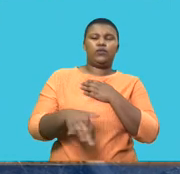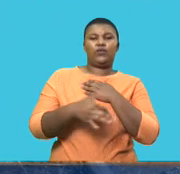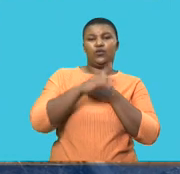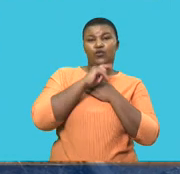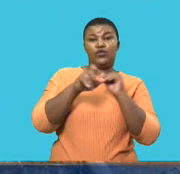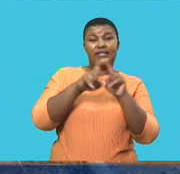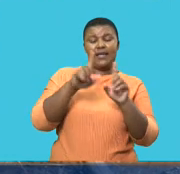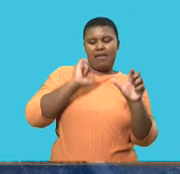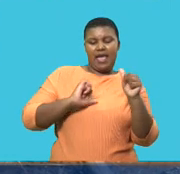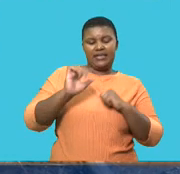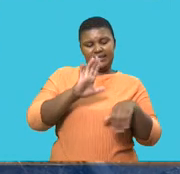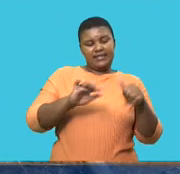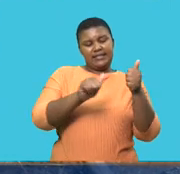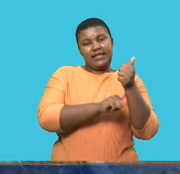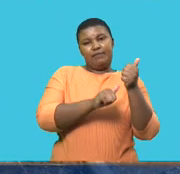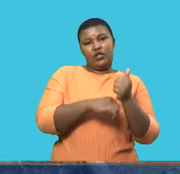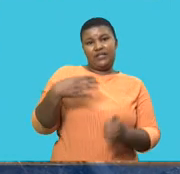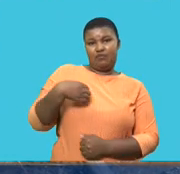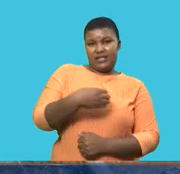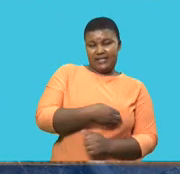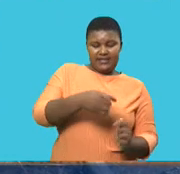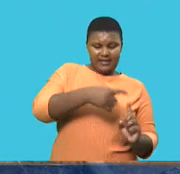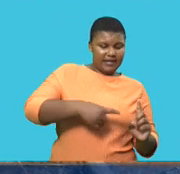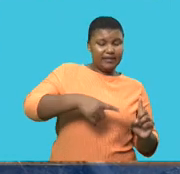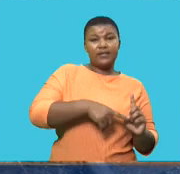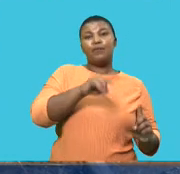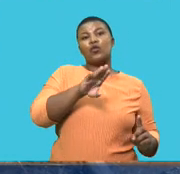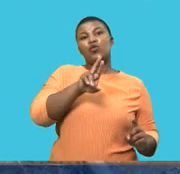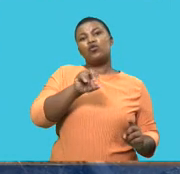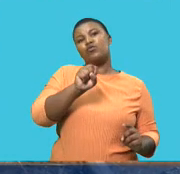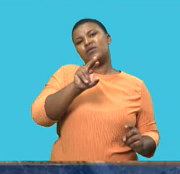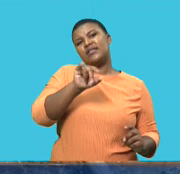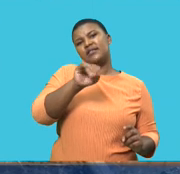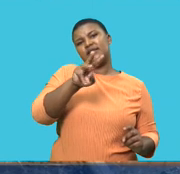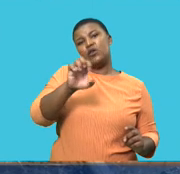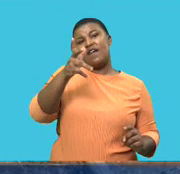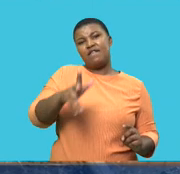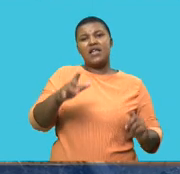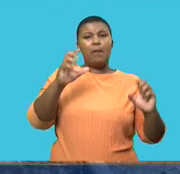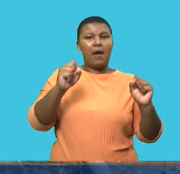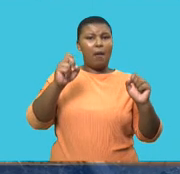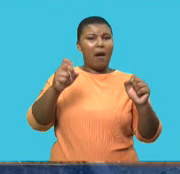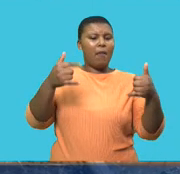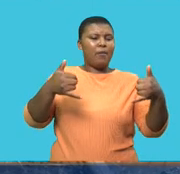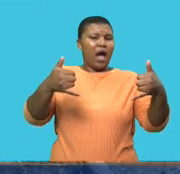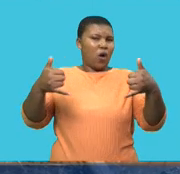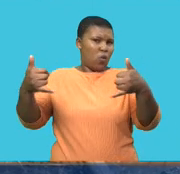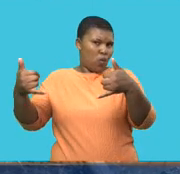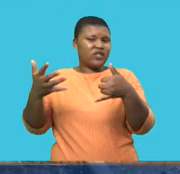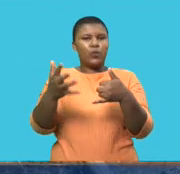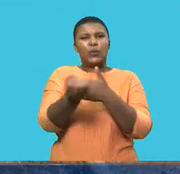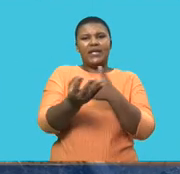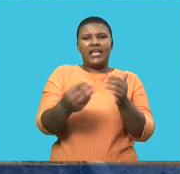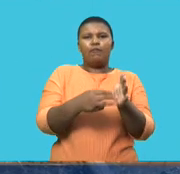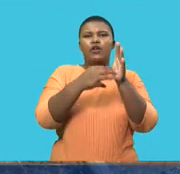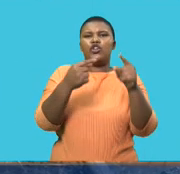here at Ibhongo Secondary School, Busisiwe Msimang, also tells us about the awards that they will be presenting to the matriculants,